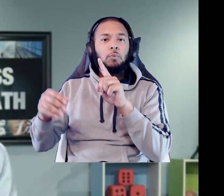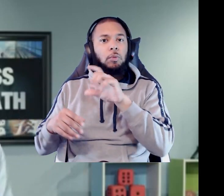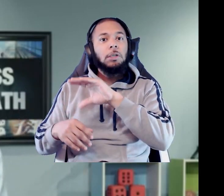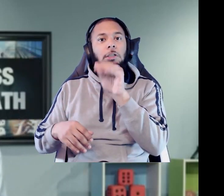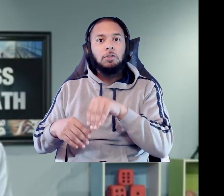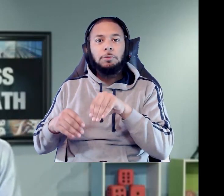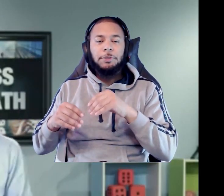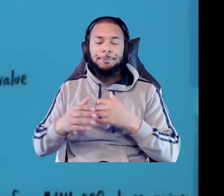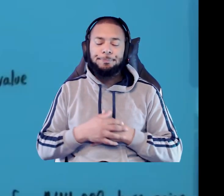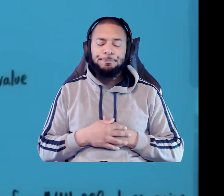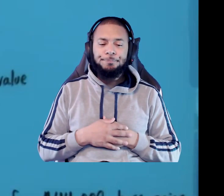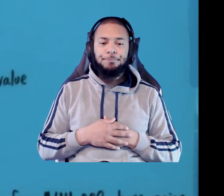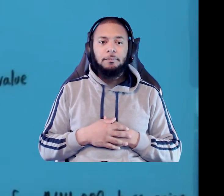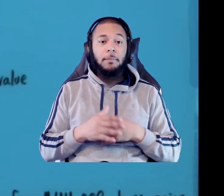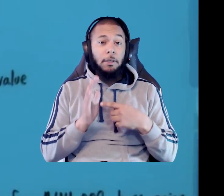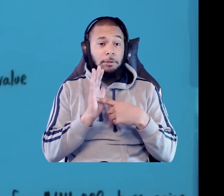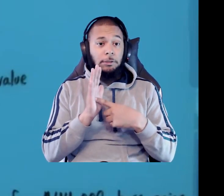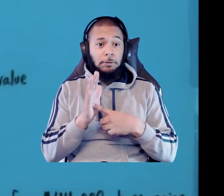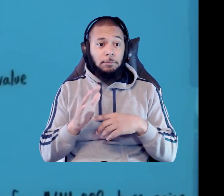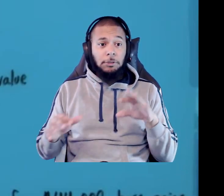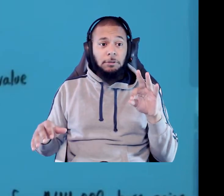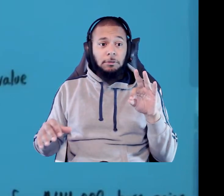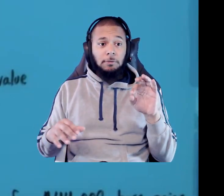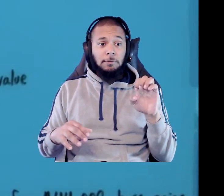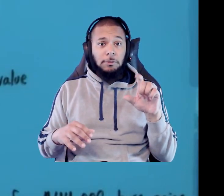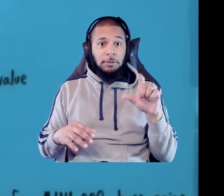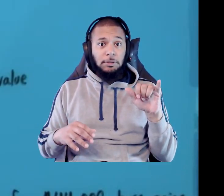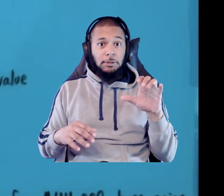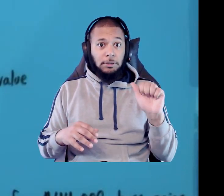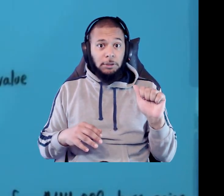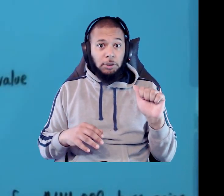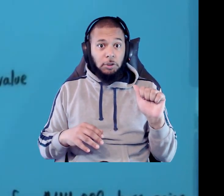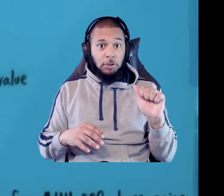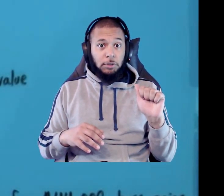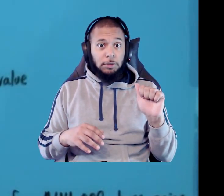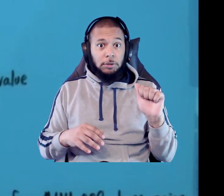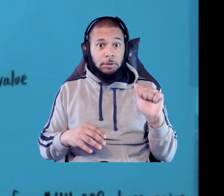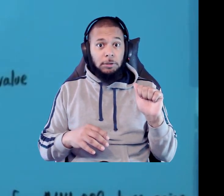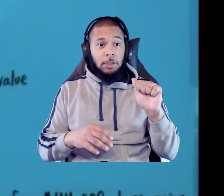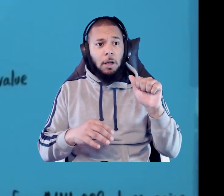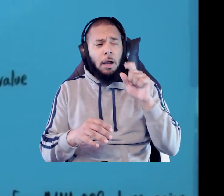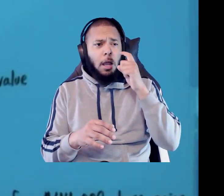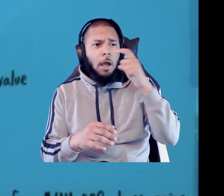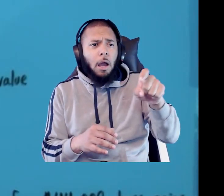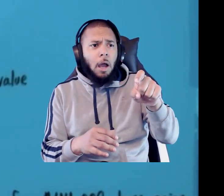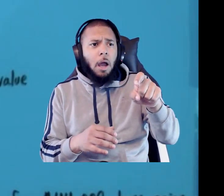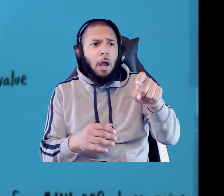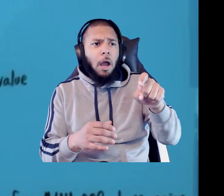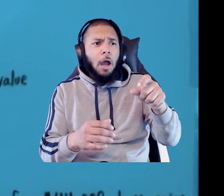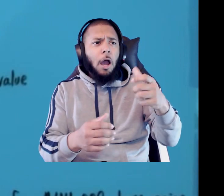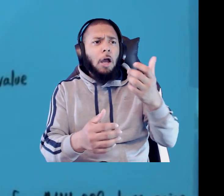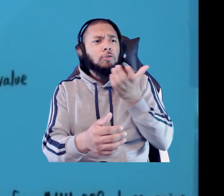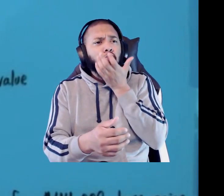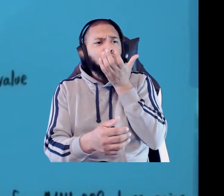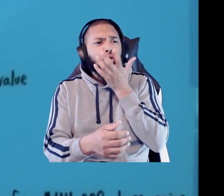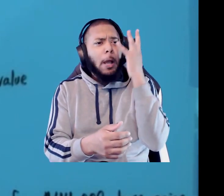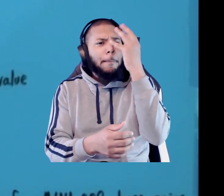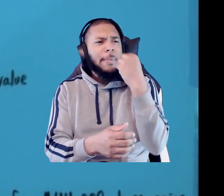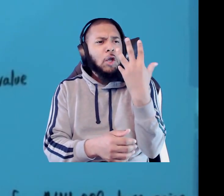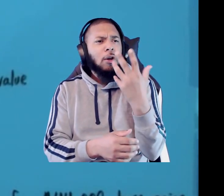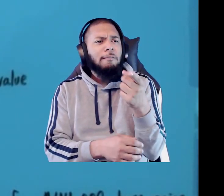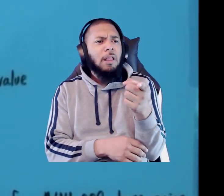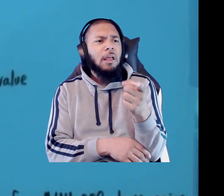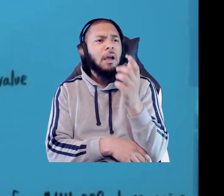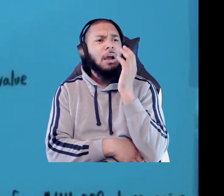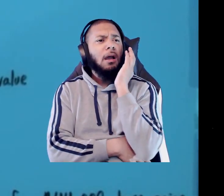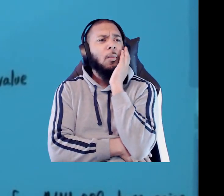go through an example. Felicia sees that truck at the dealership, that beautiful white one we were looking at, for $44,000